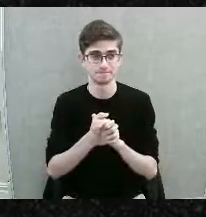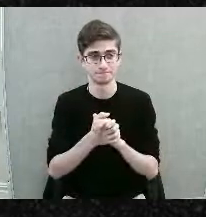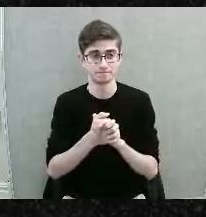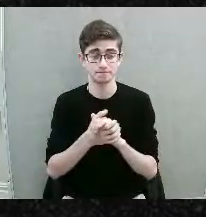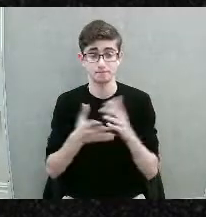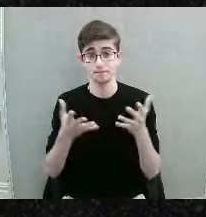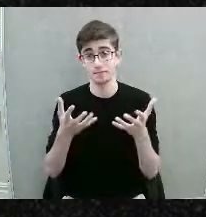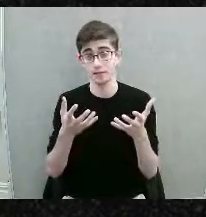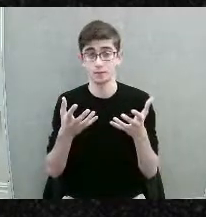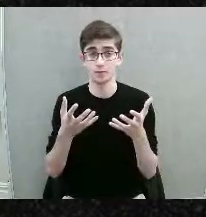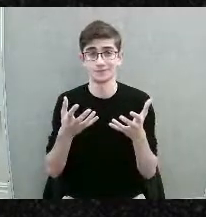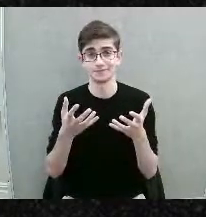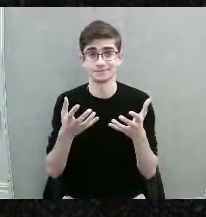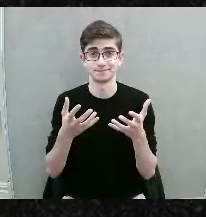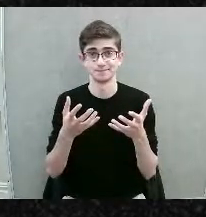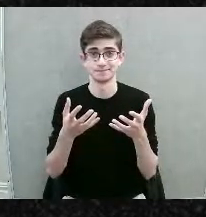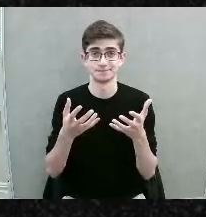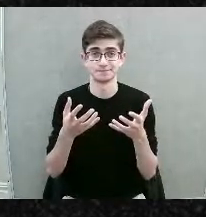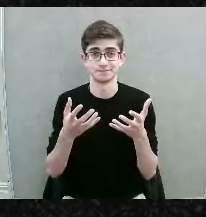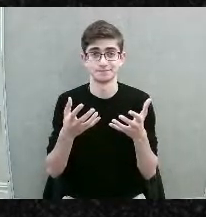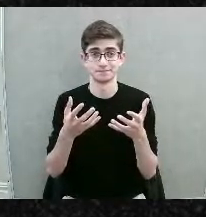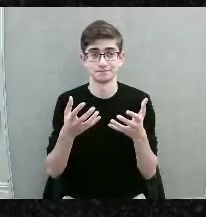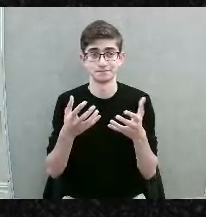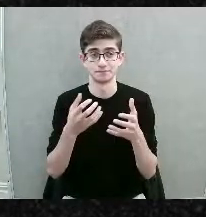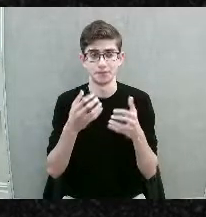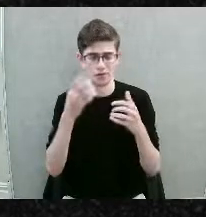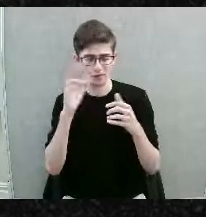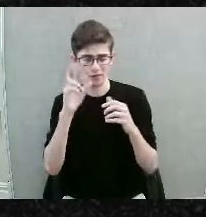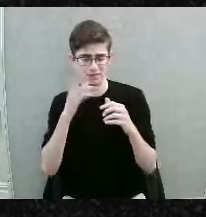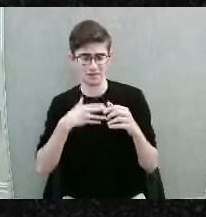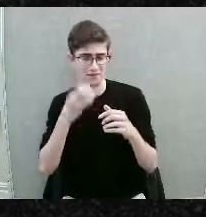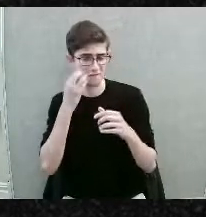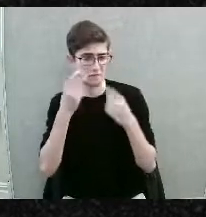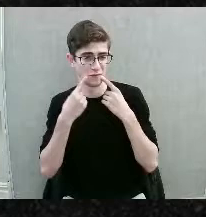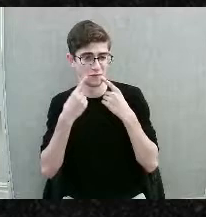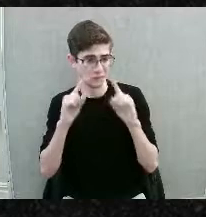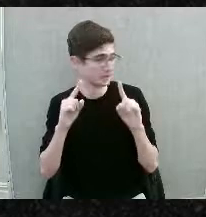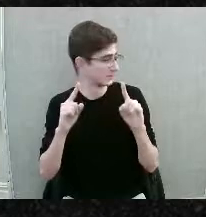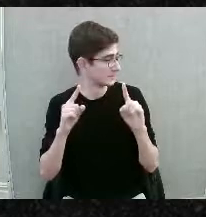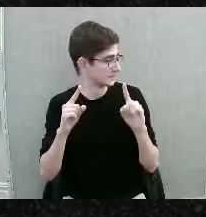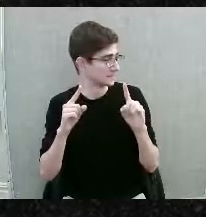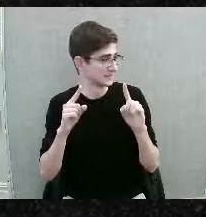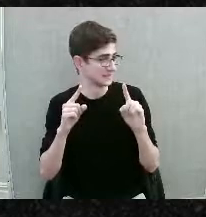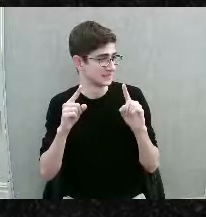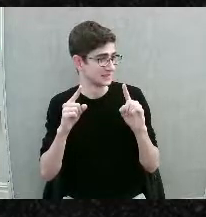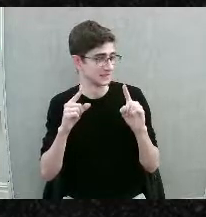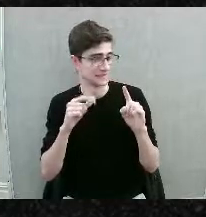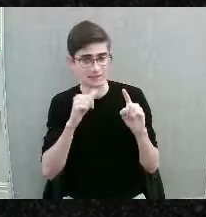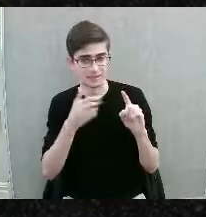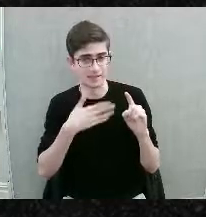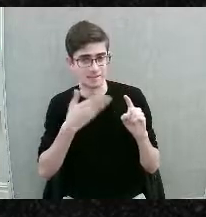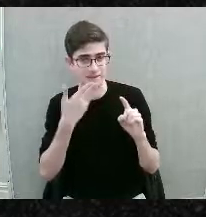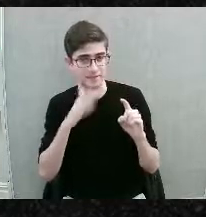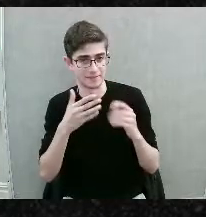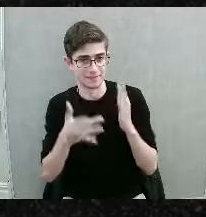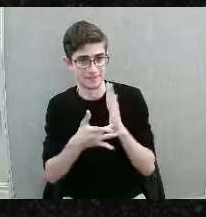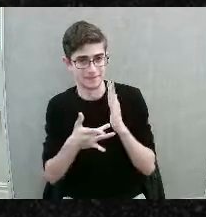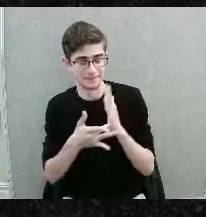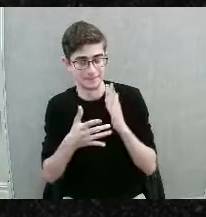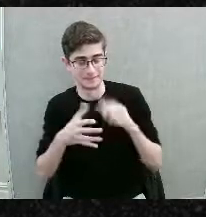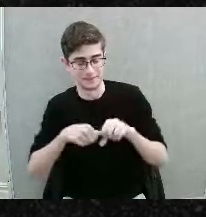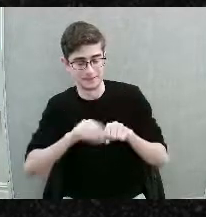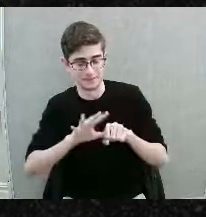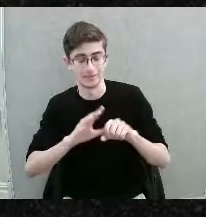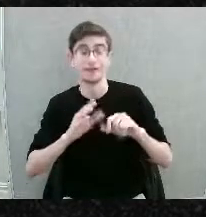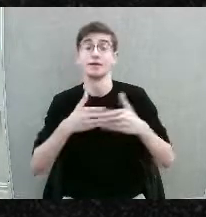I would like to make my phone work, which would be really good. It's not my best thing. All right, a